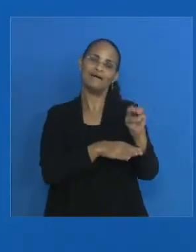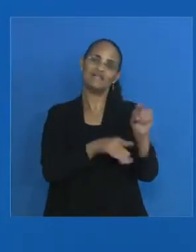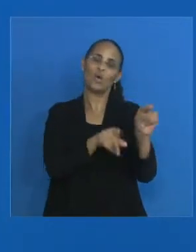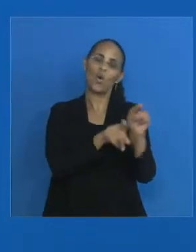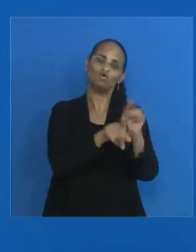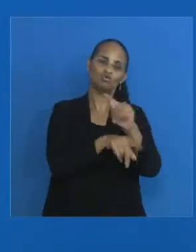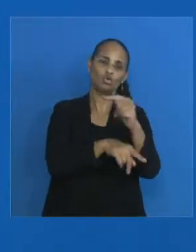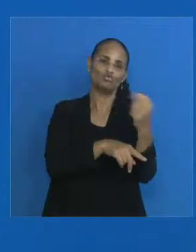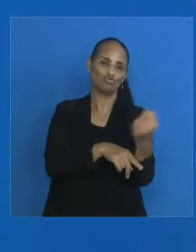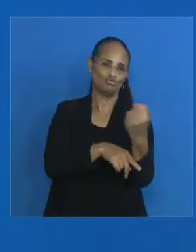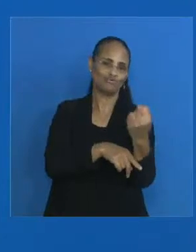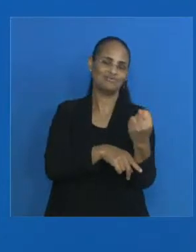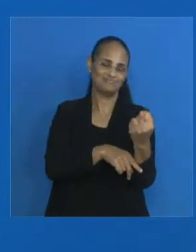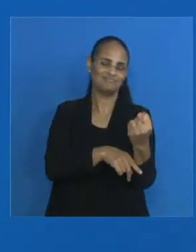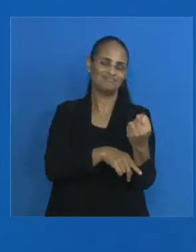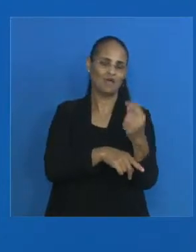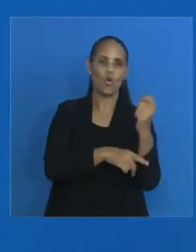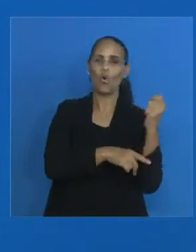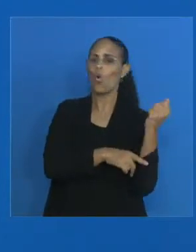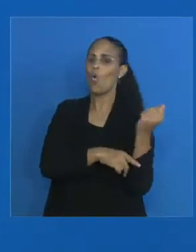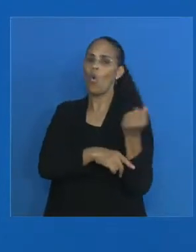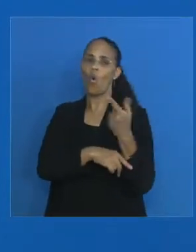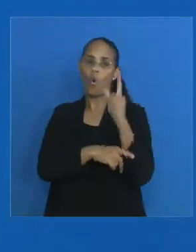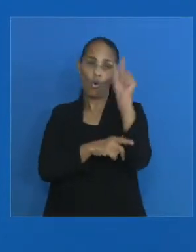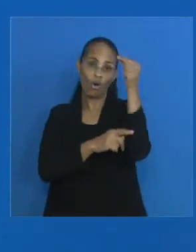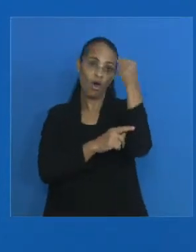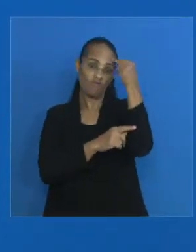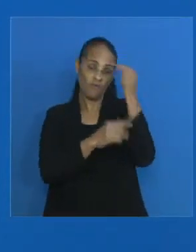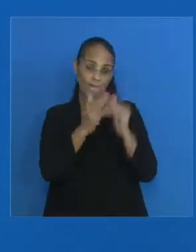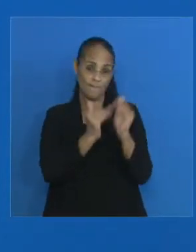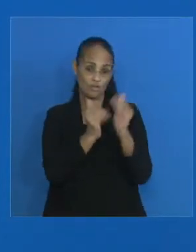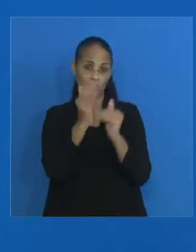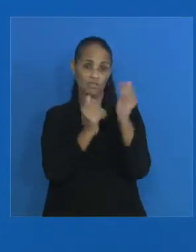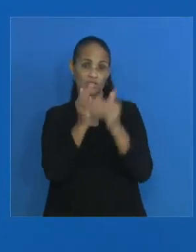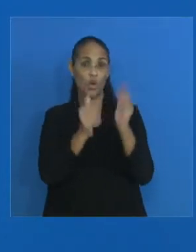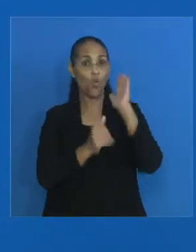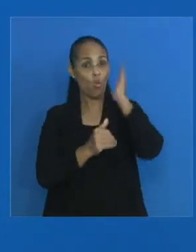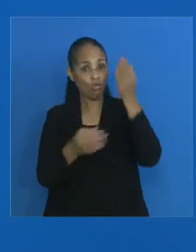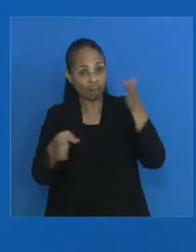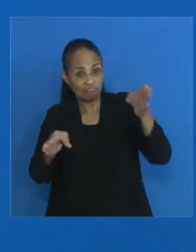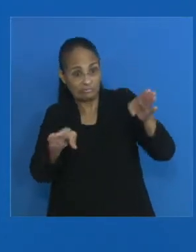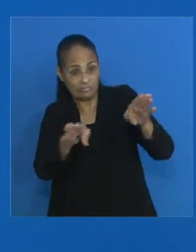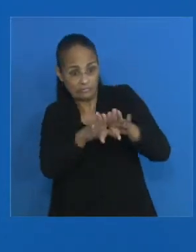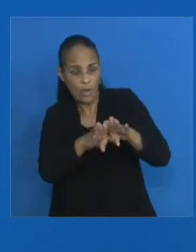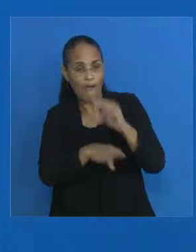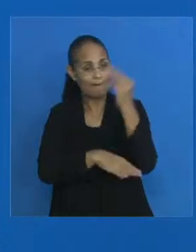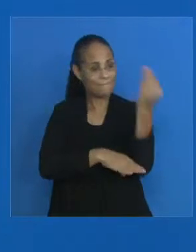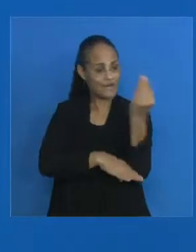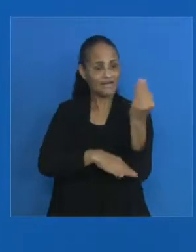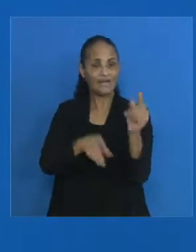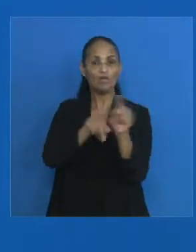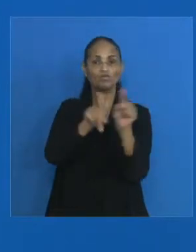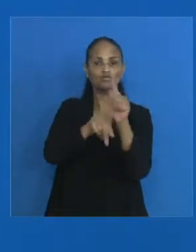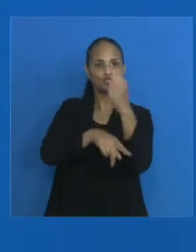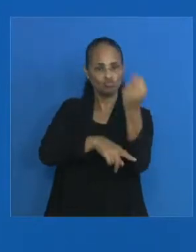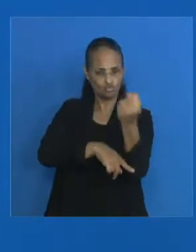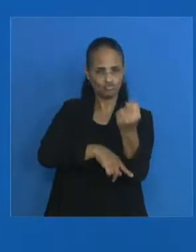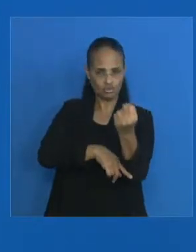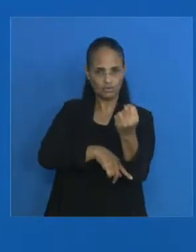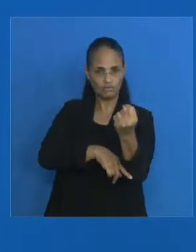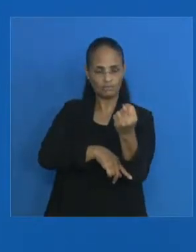Tuesday. All government buildings will be closed Monday and